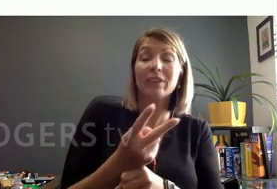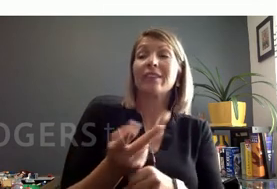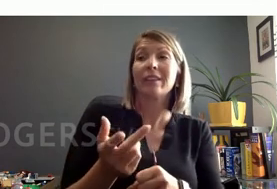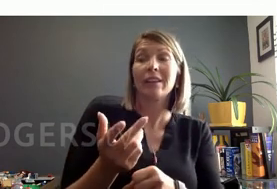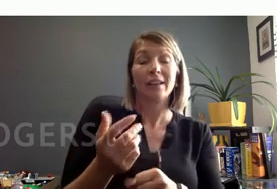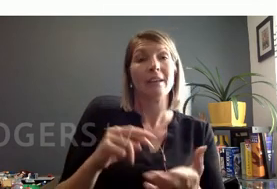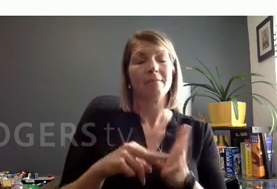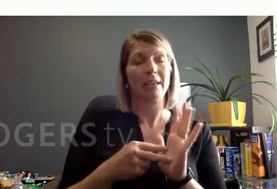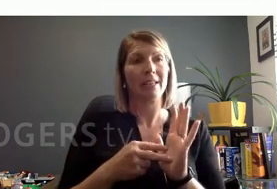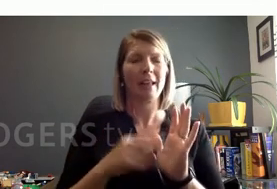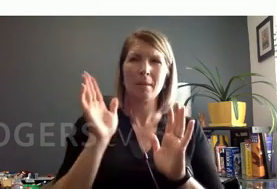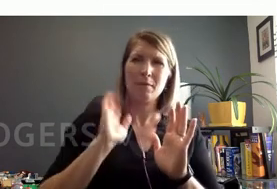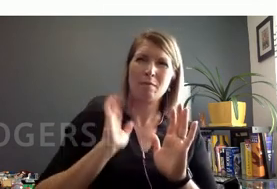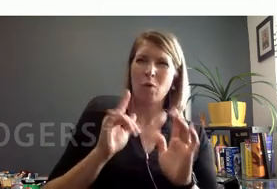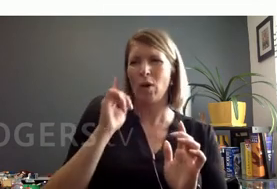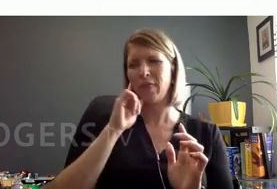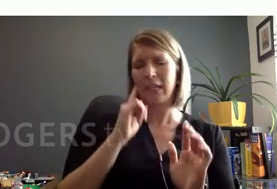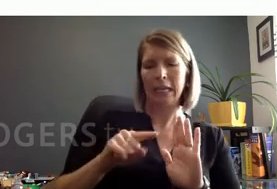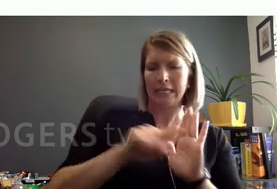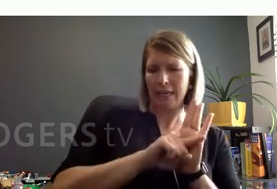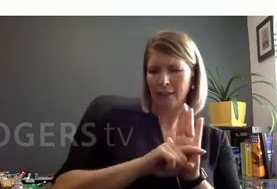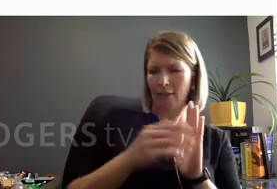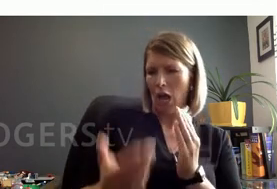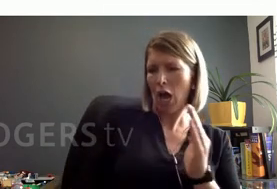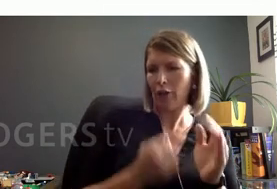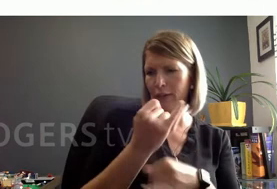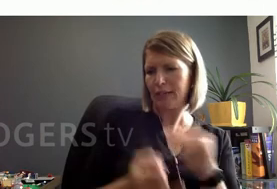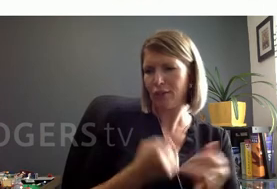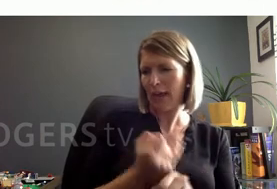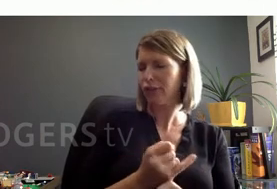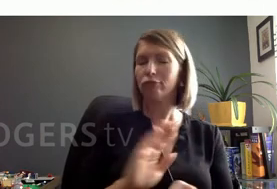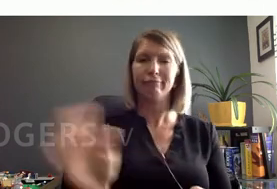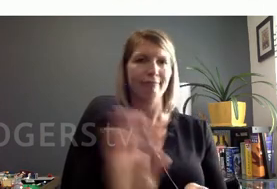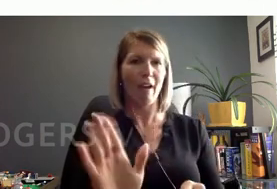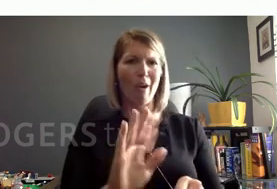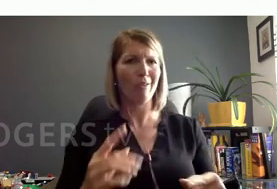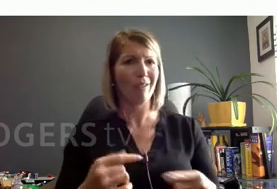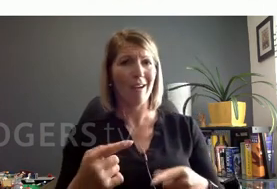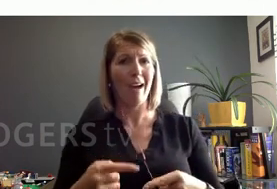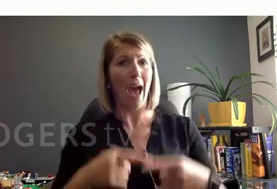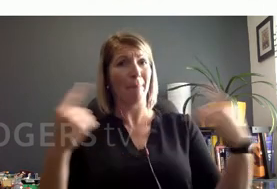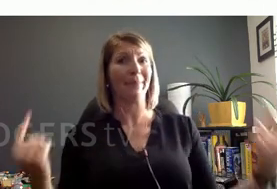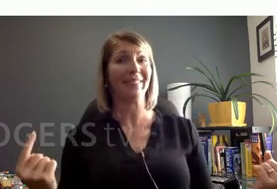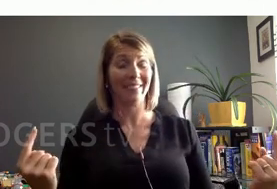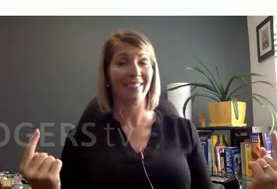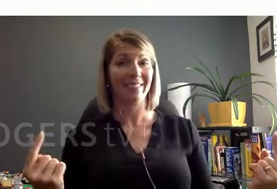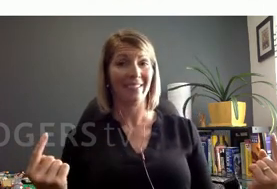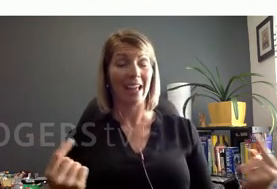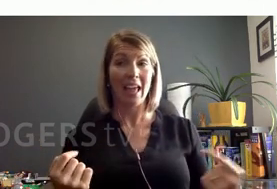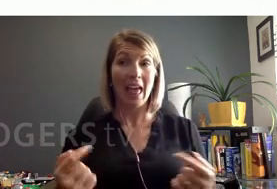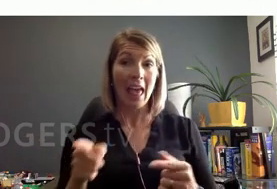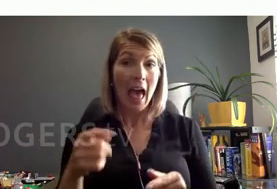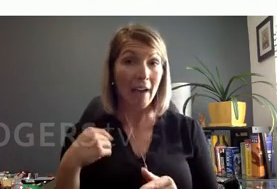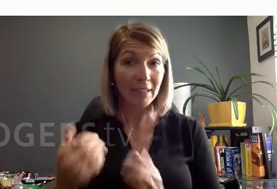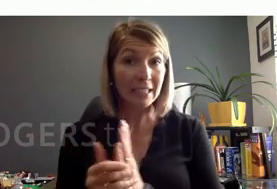myths, you know, about, you know, newcomers taking job, you know, away from the local residents and so on. This